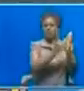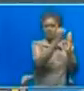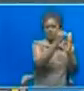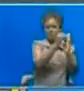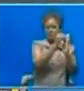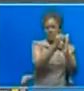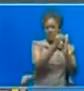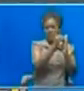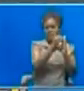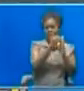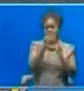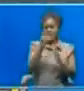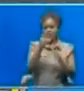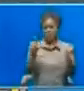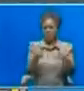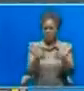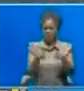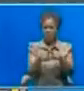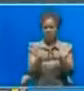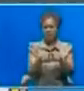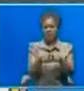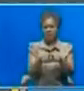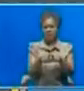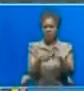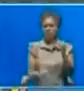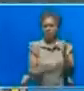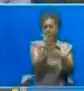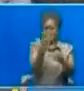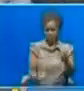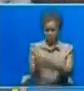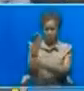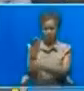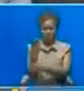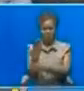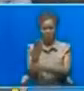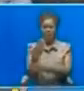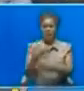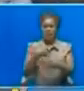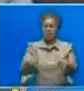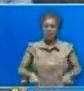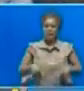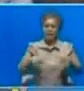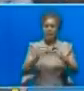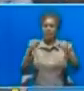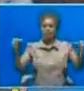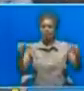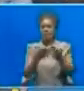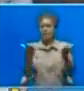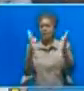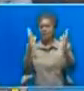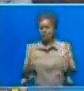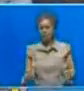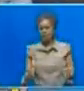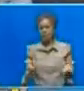through FDI, technology transfer, and innovation. Opportunity of a lifetime that anybody